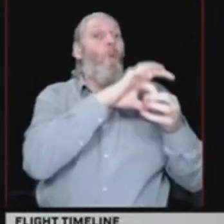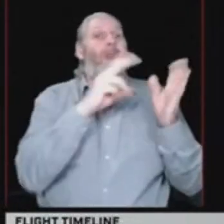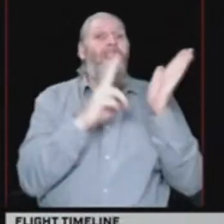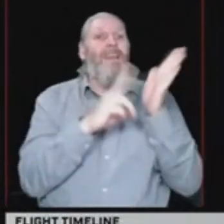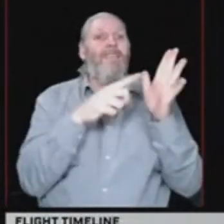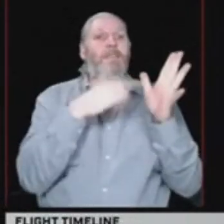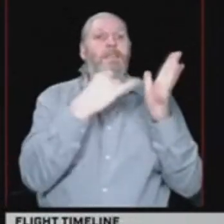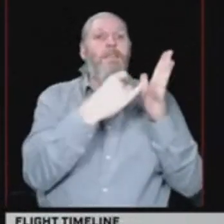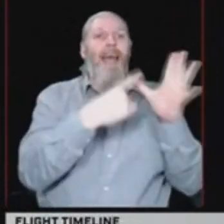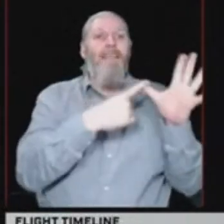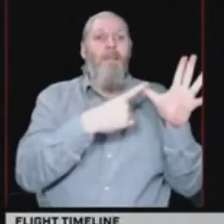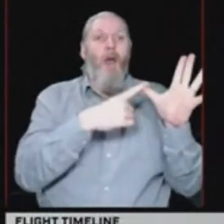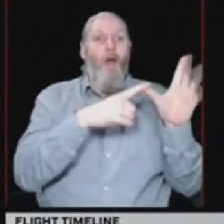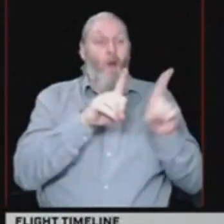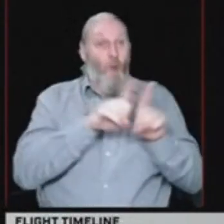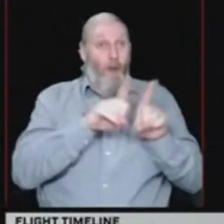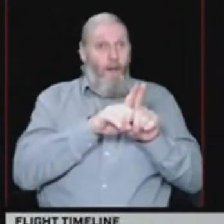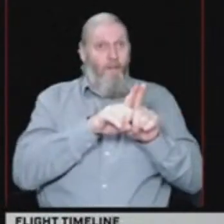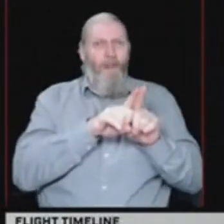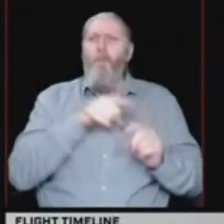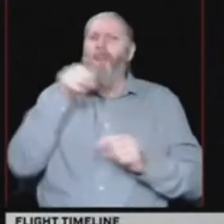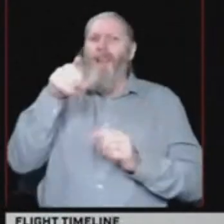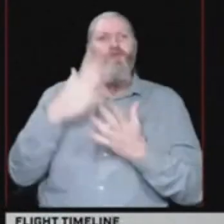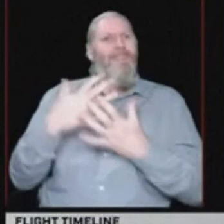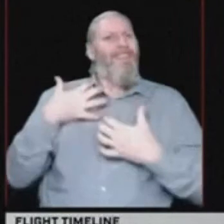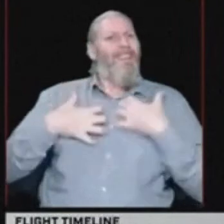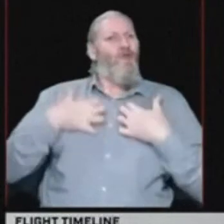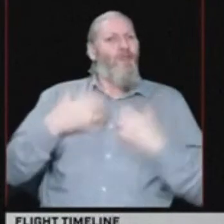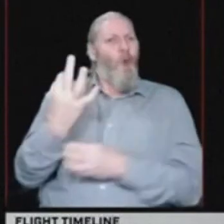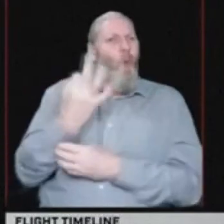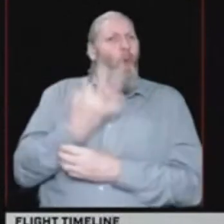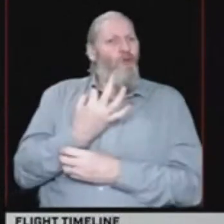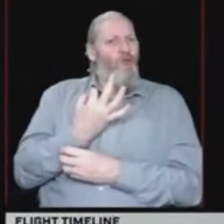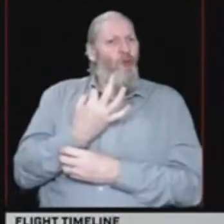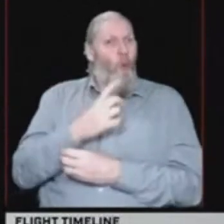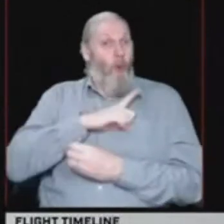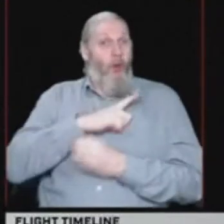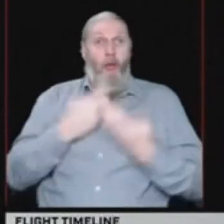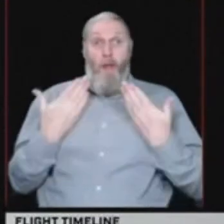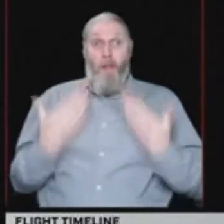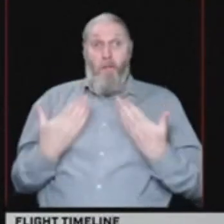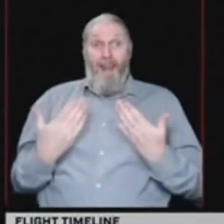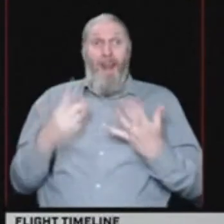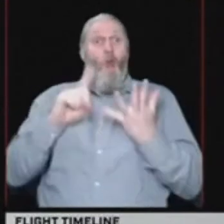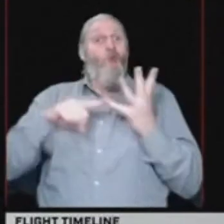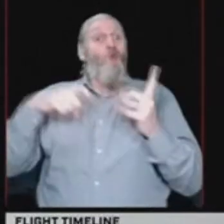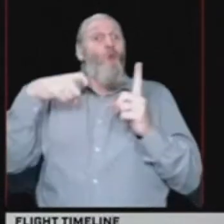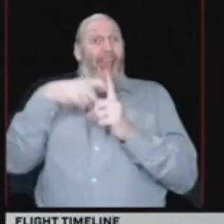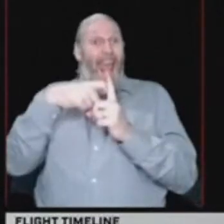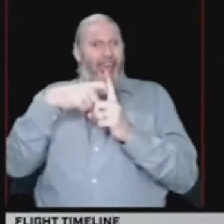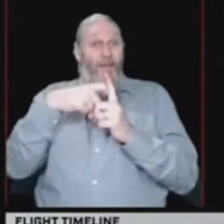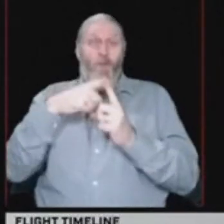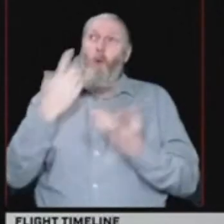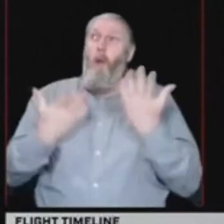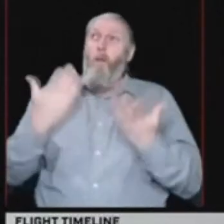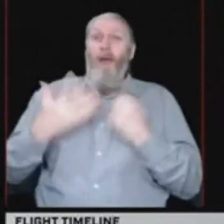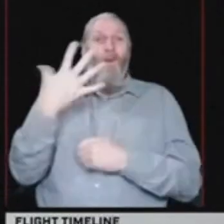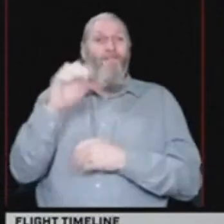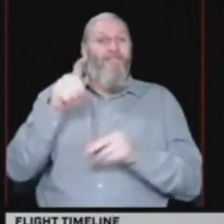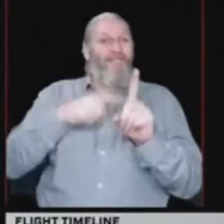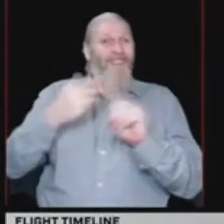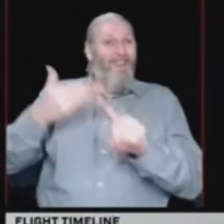because the UK is the only country in the world to more than 50 years ago have designed, built